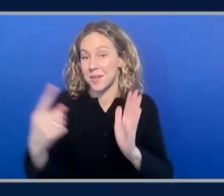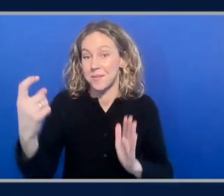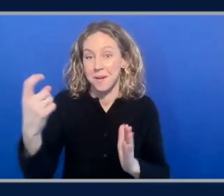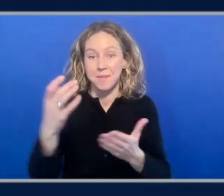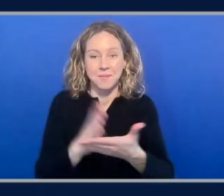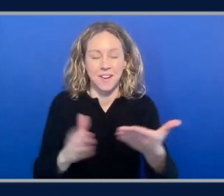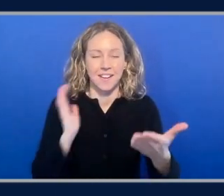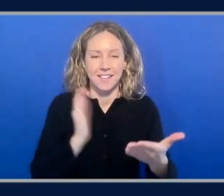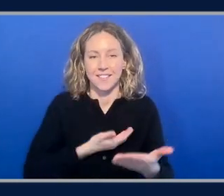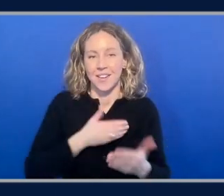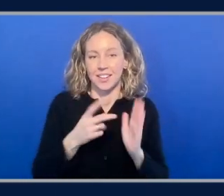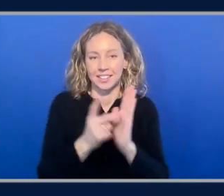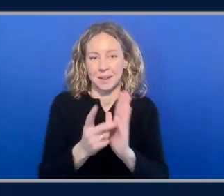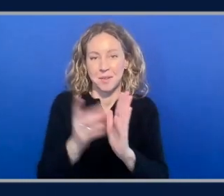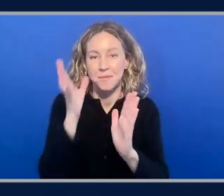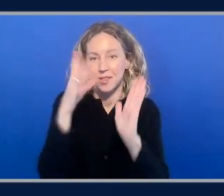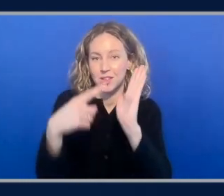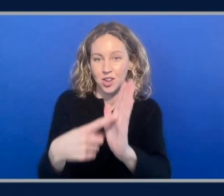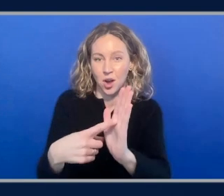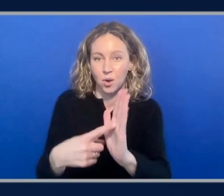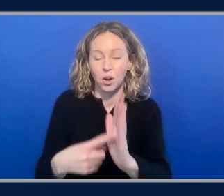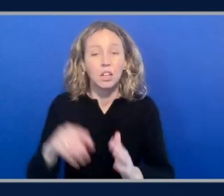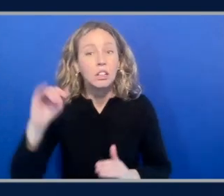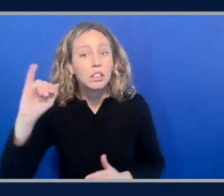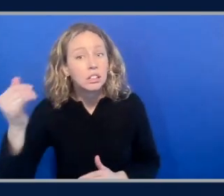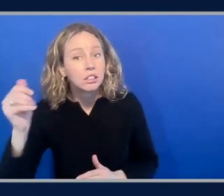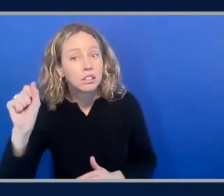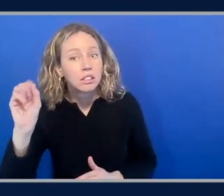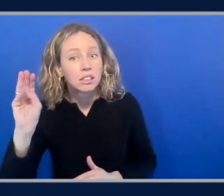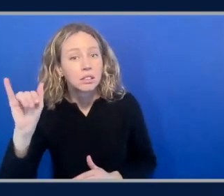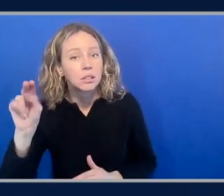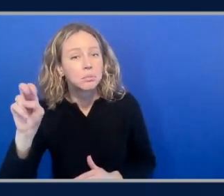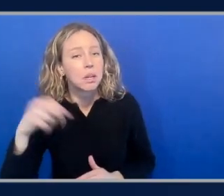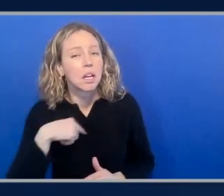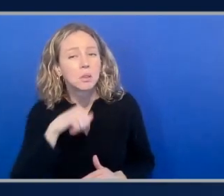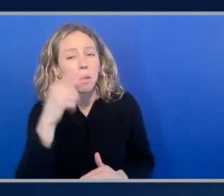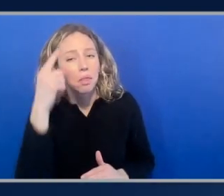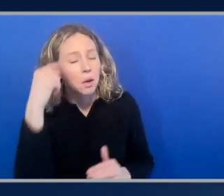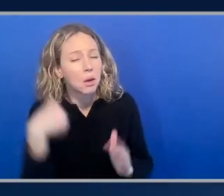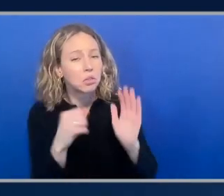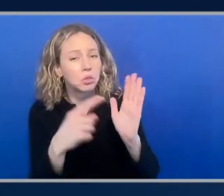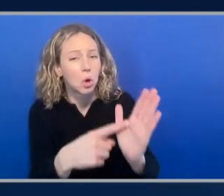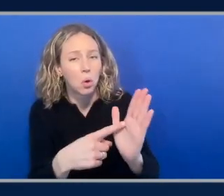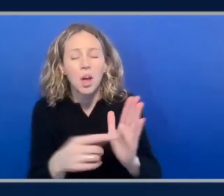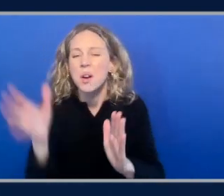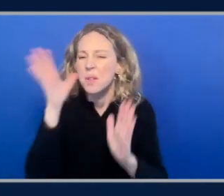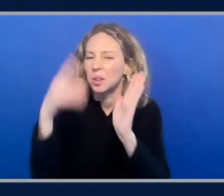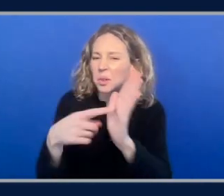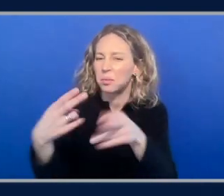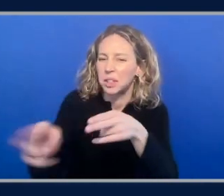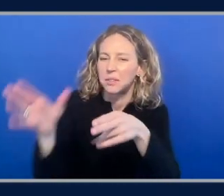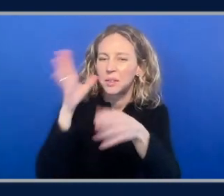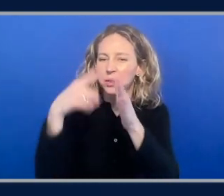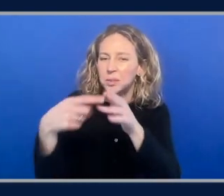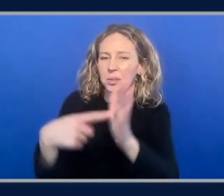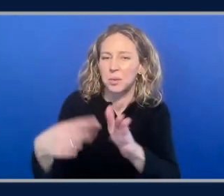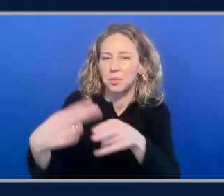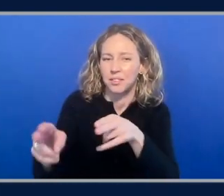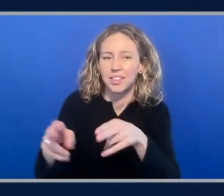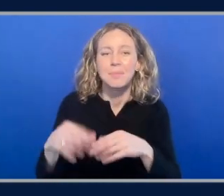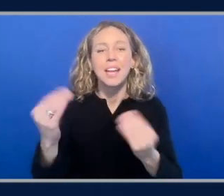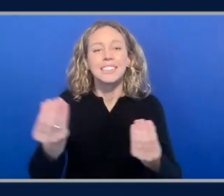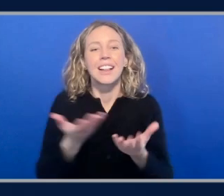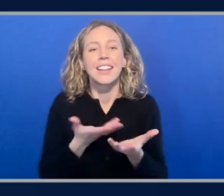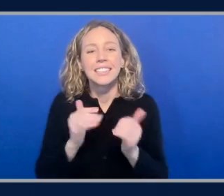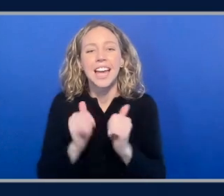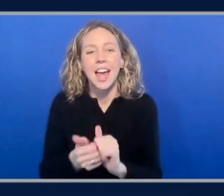want to show. Well, we've only got a minute left, so I don't think we have it. It'll be a teaser. I think you have to come back. Okay. So tell us, how can customers